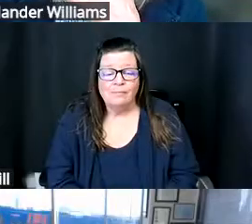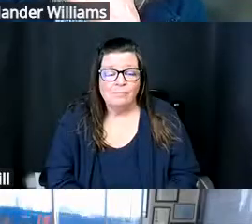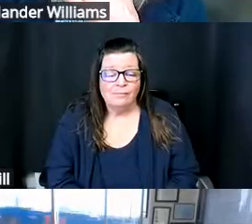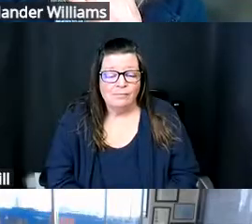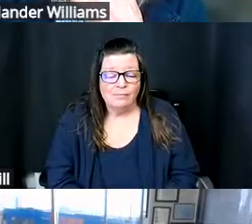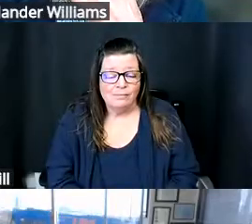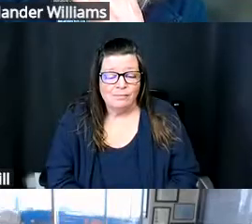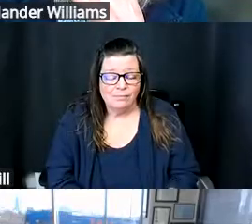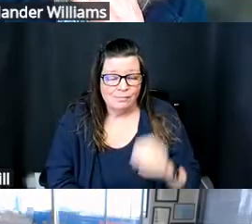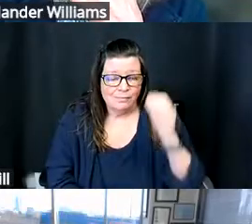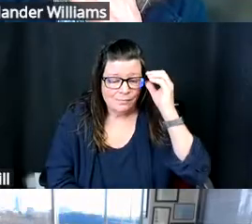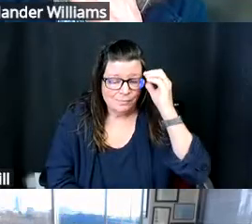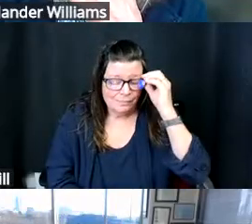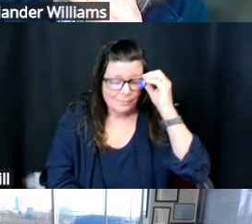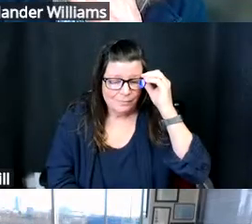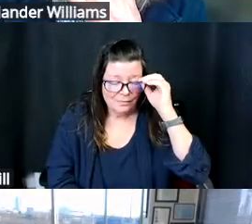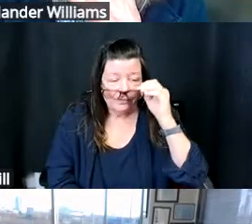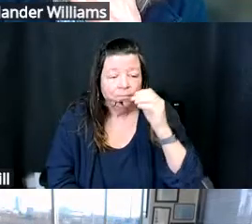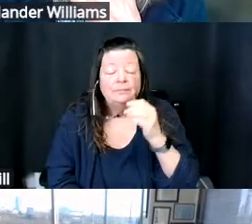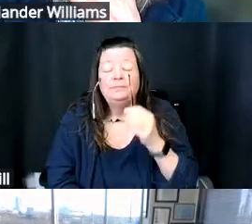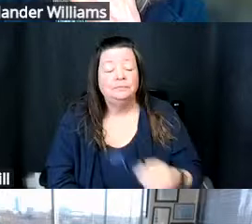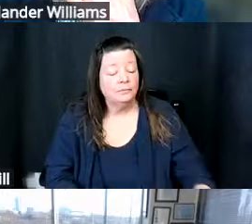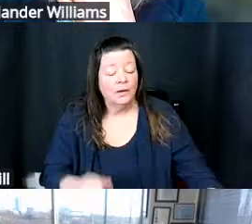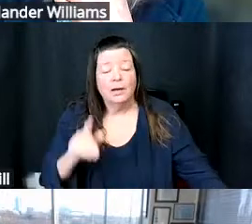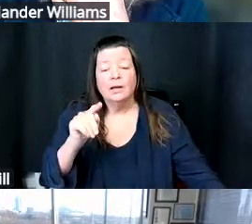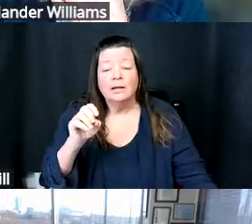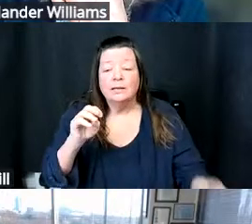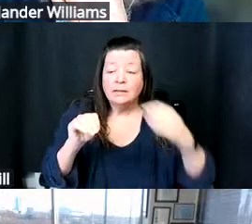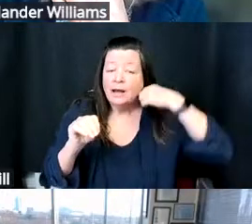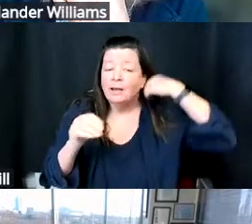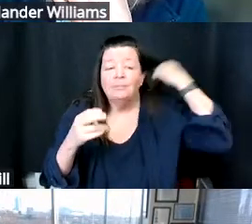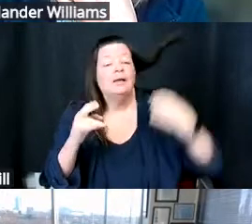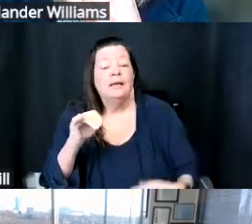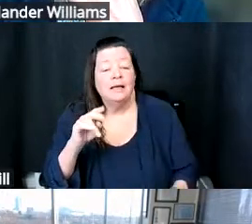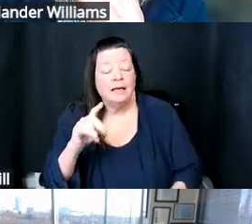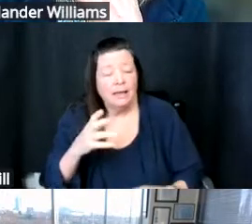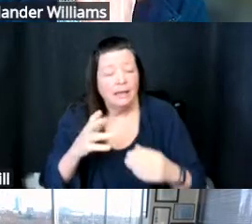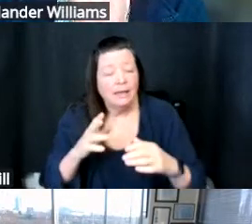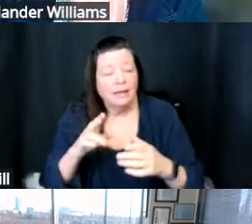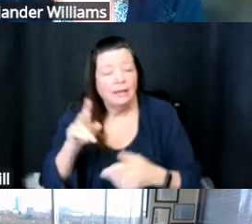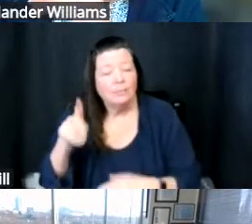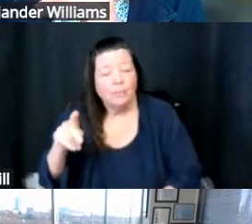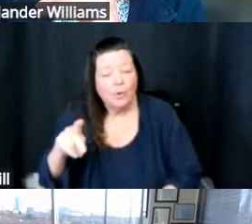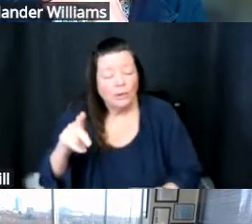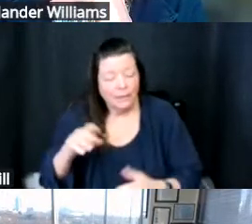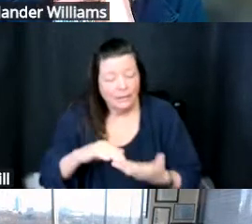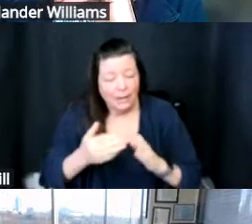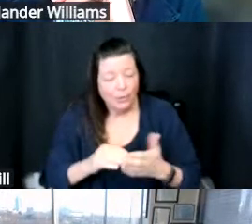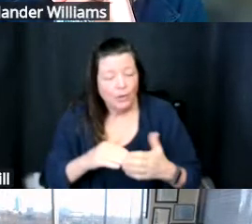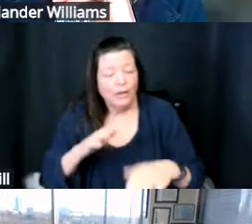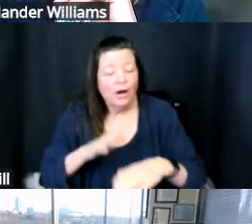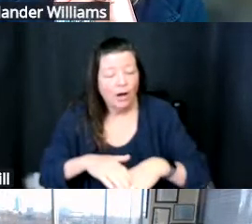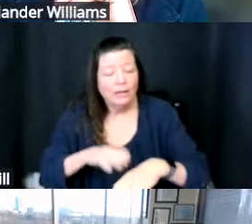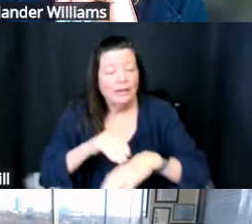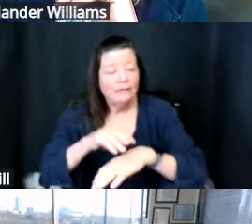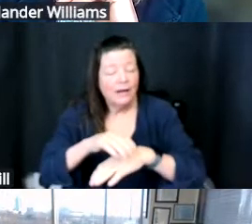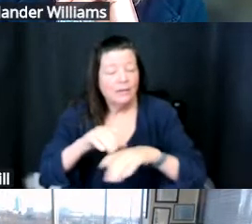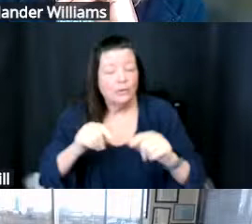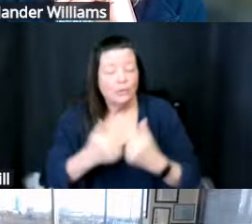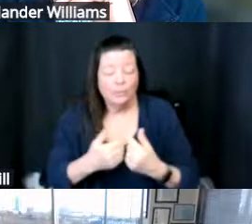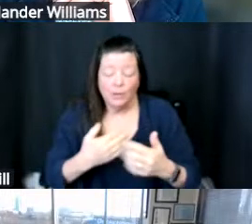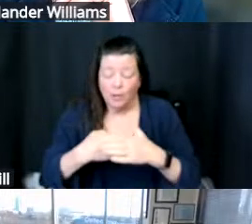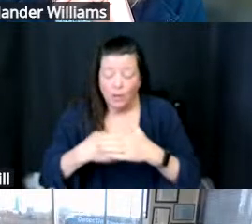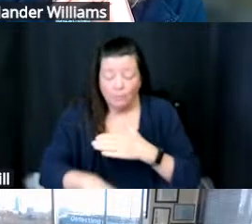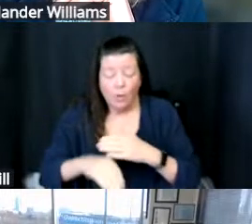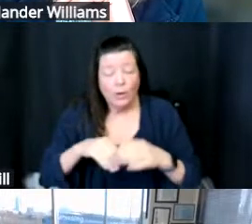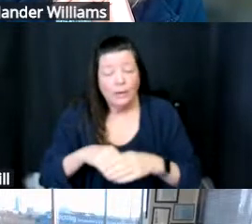thank you. Tom Hickey, North Portland Neighborhoods and on the Community Advisory Group. Born in Oregon, but I